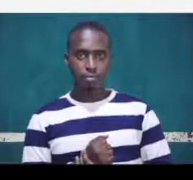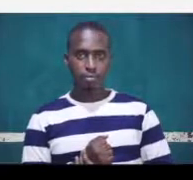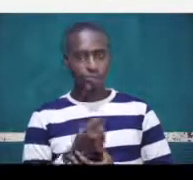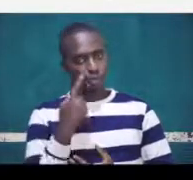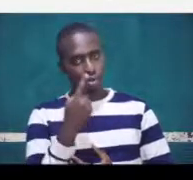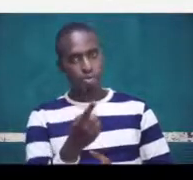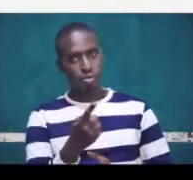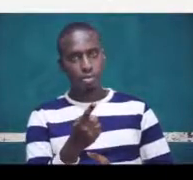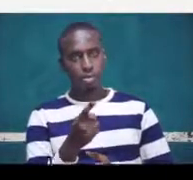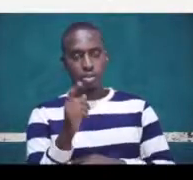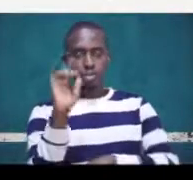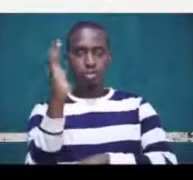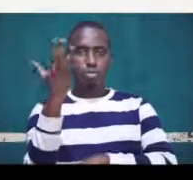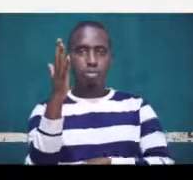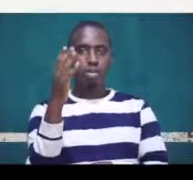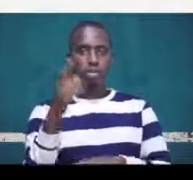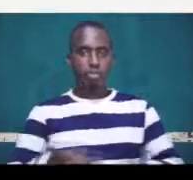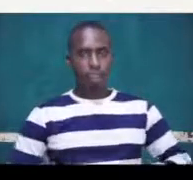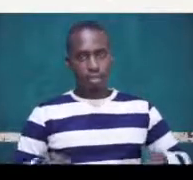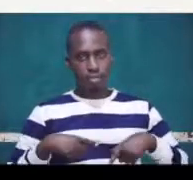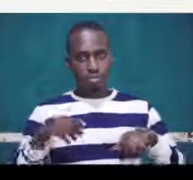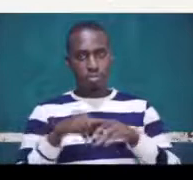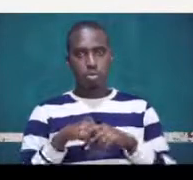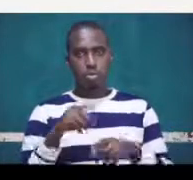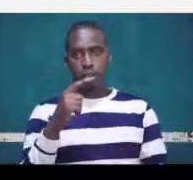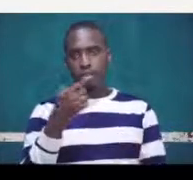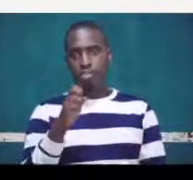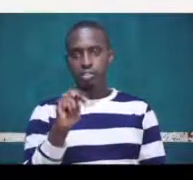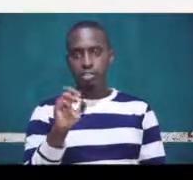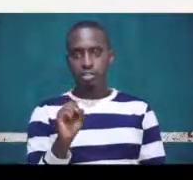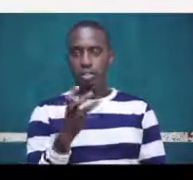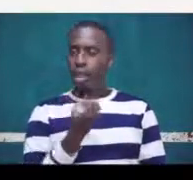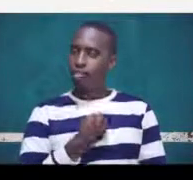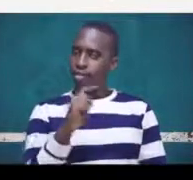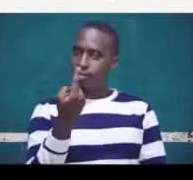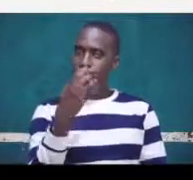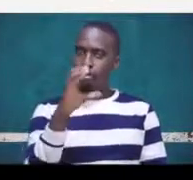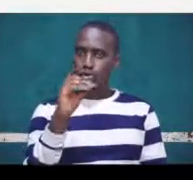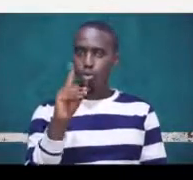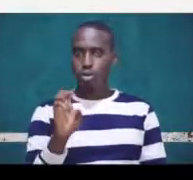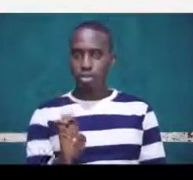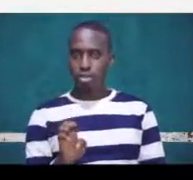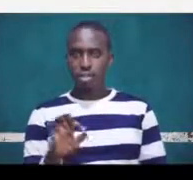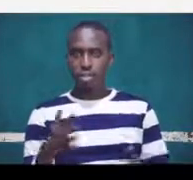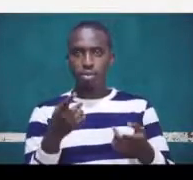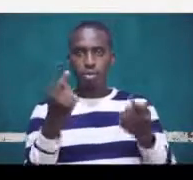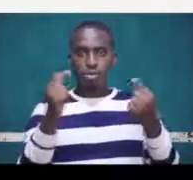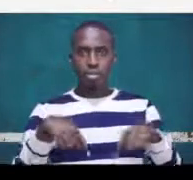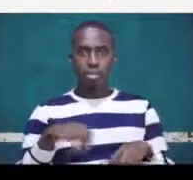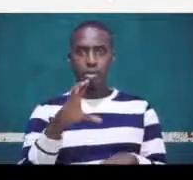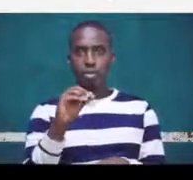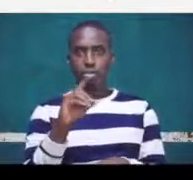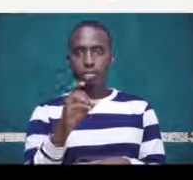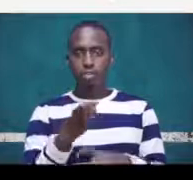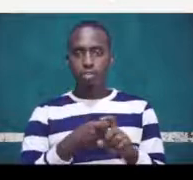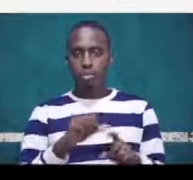Look at the tree of life in terms of genes. Who had the first code? Who borrowed the code from the other?